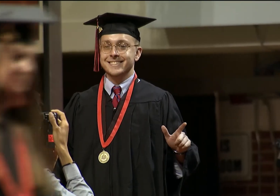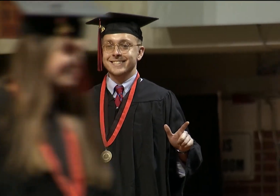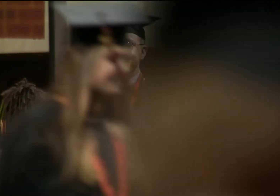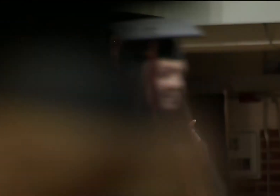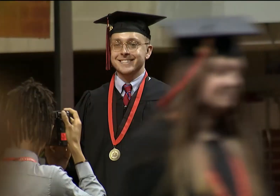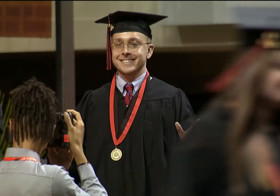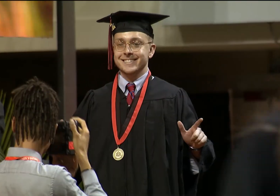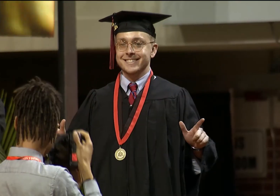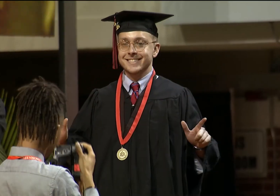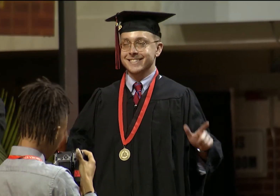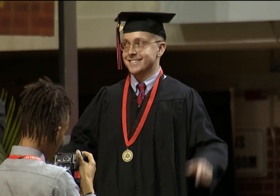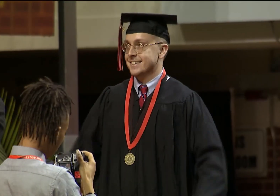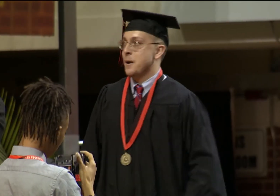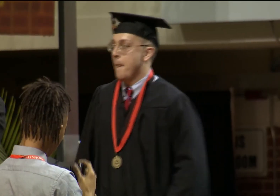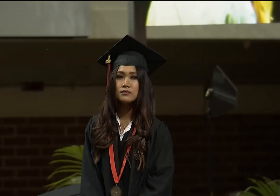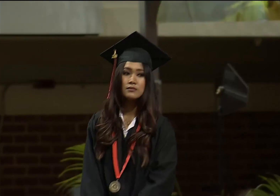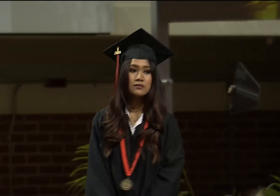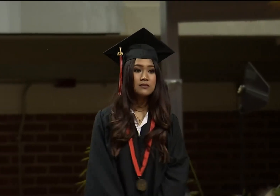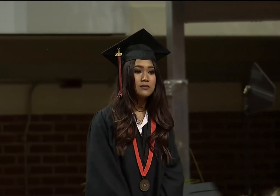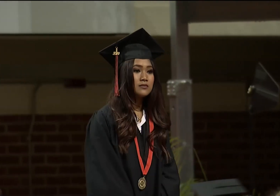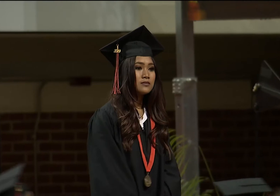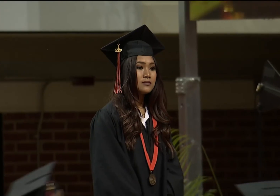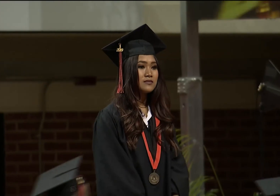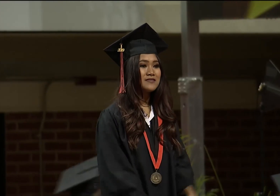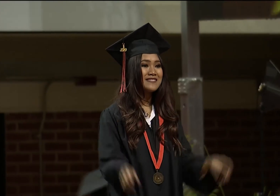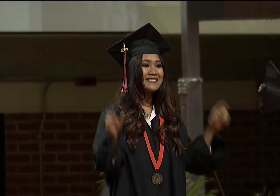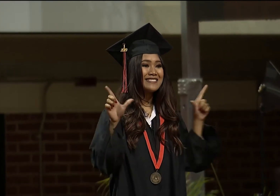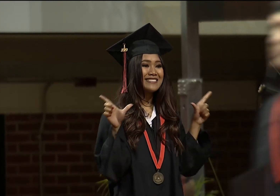Thomas James Scoggins.